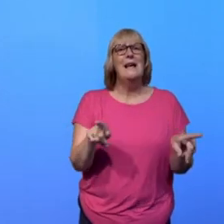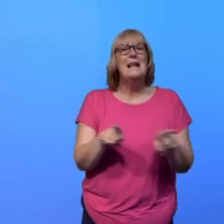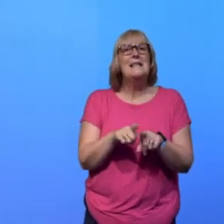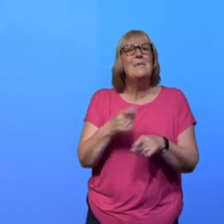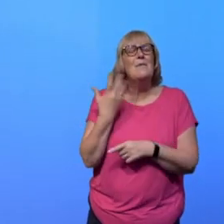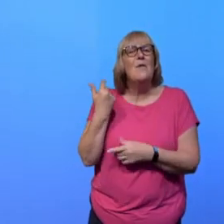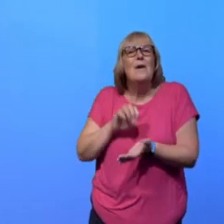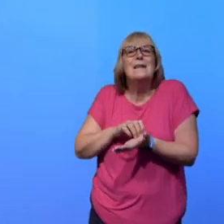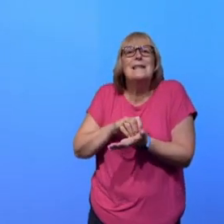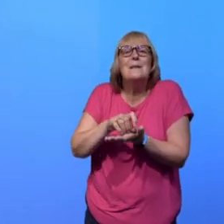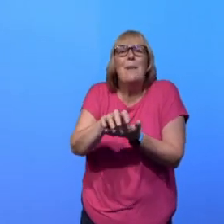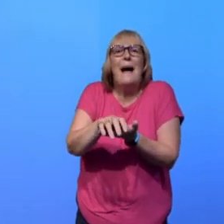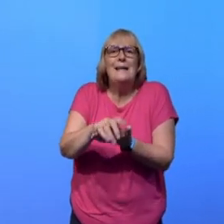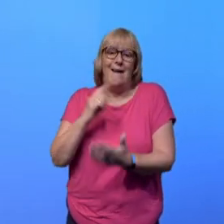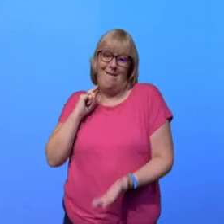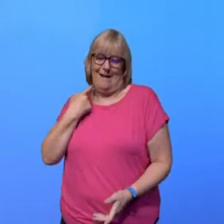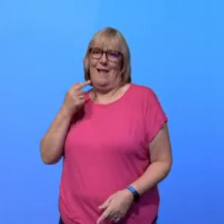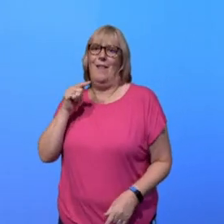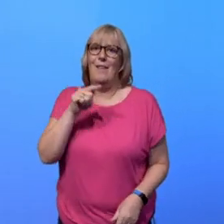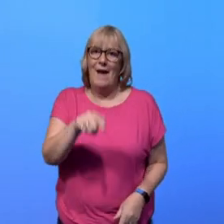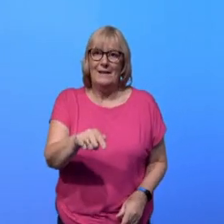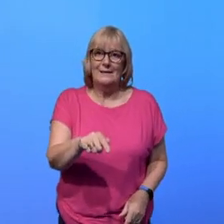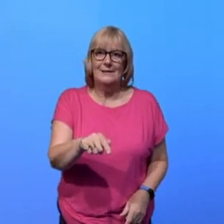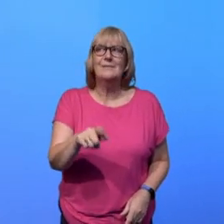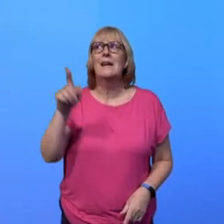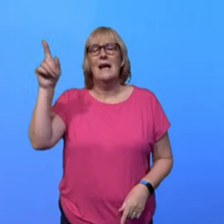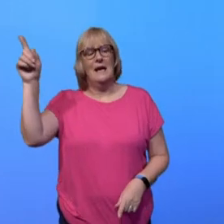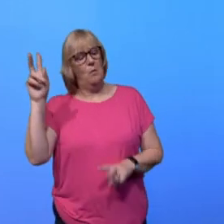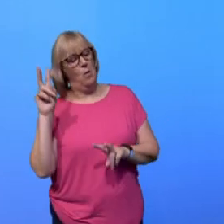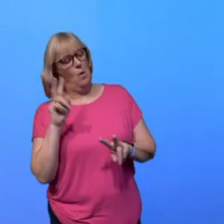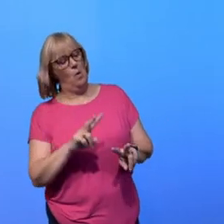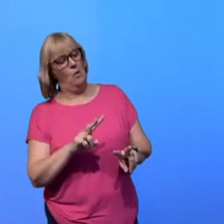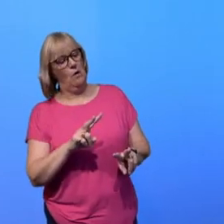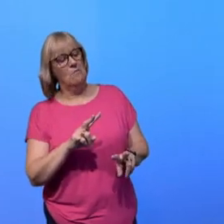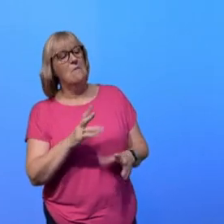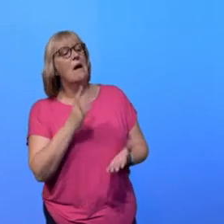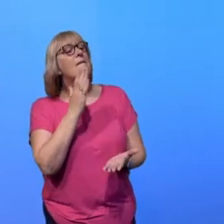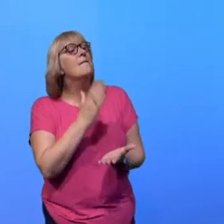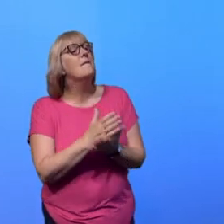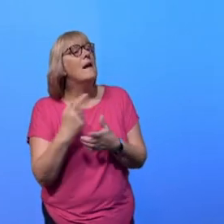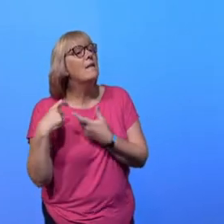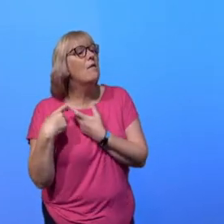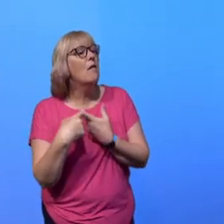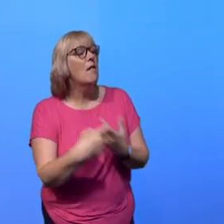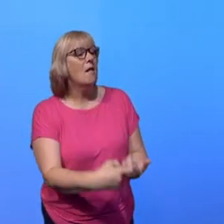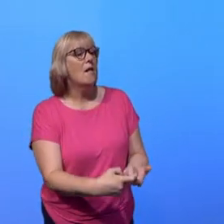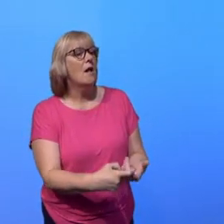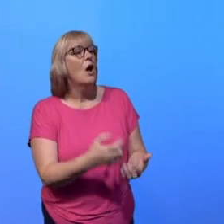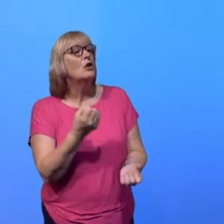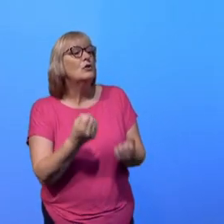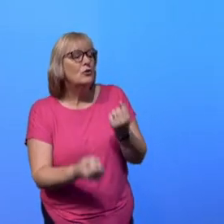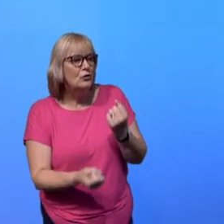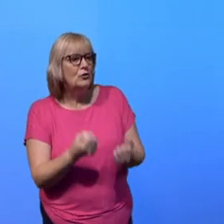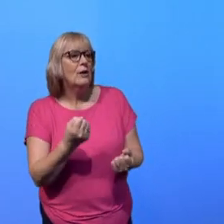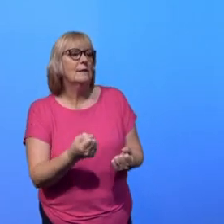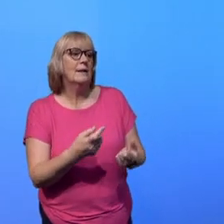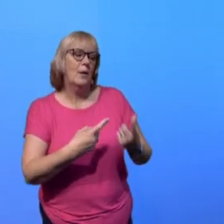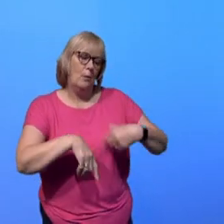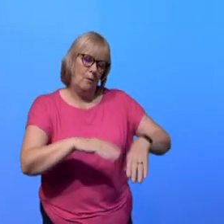in us. If we confess our sins, he'll be faithful and just and will forgive us our sins and purify us from all